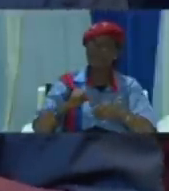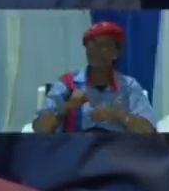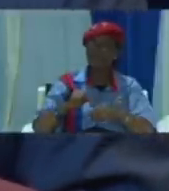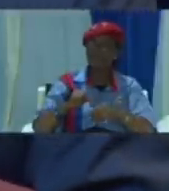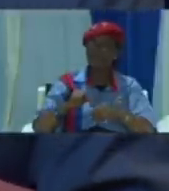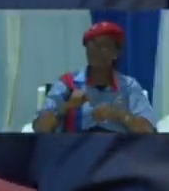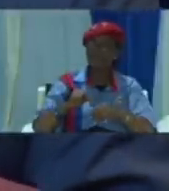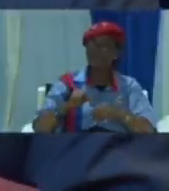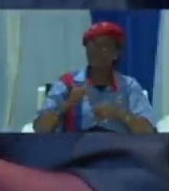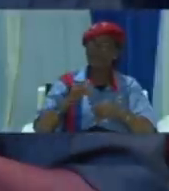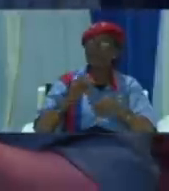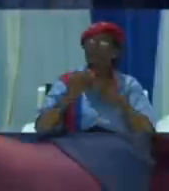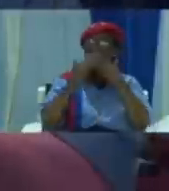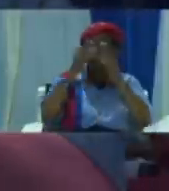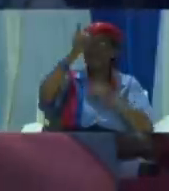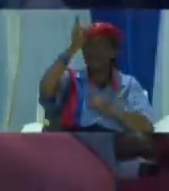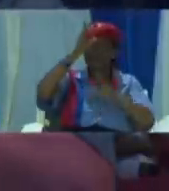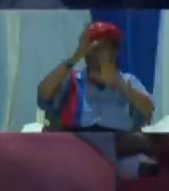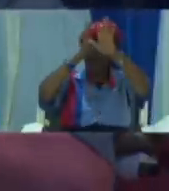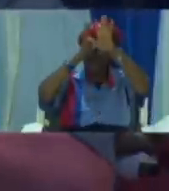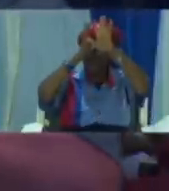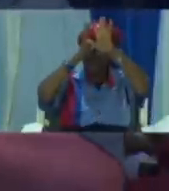thank you, Daddy.